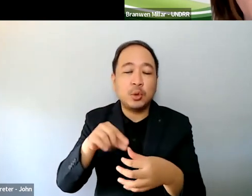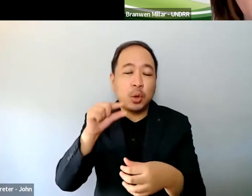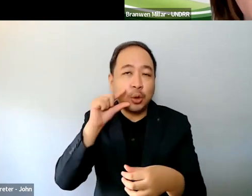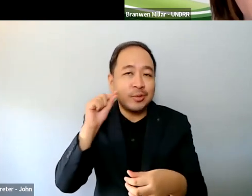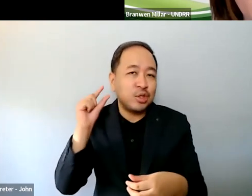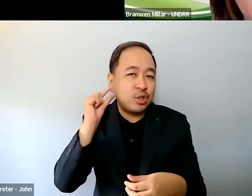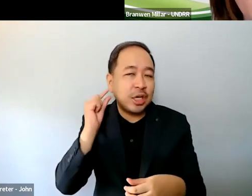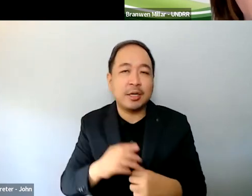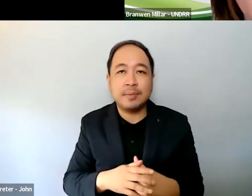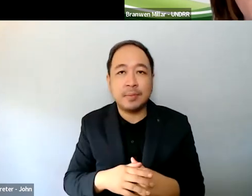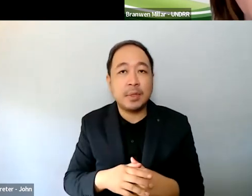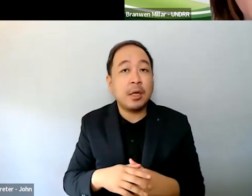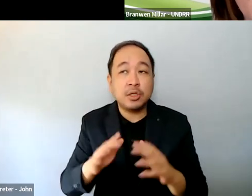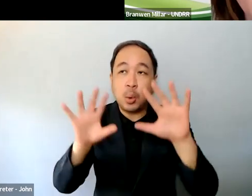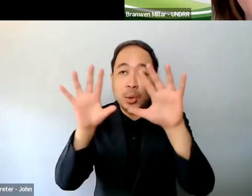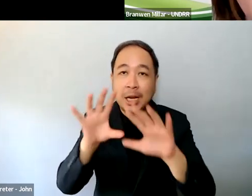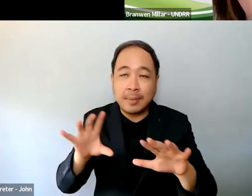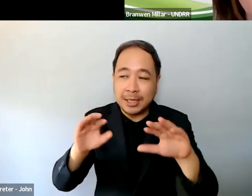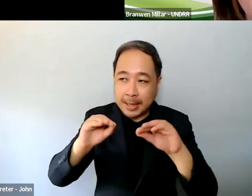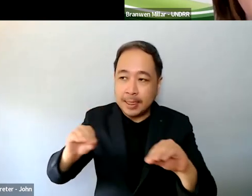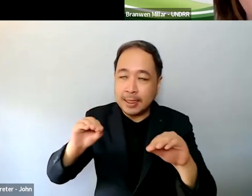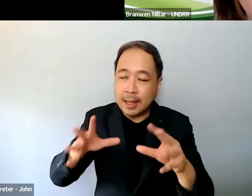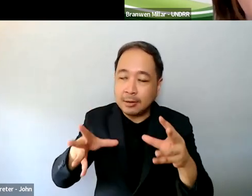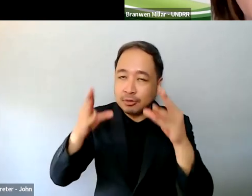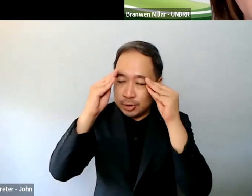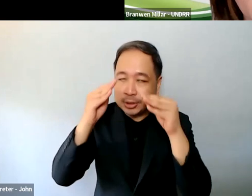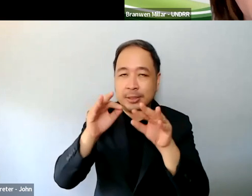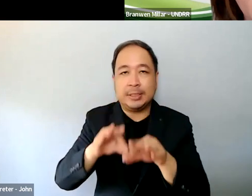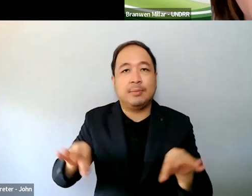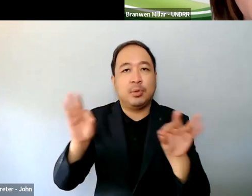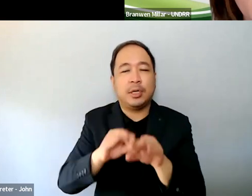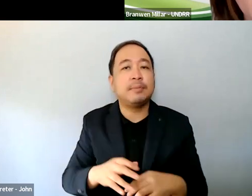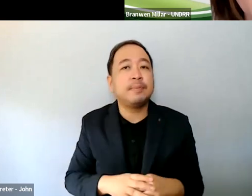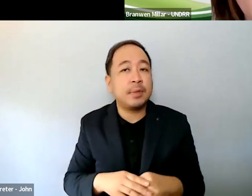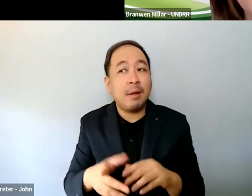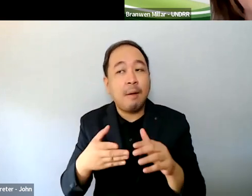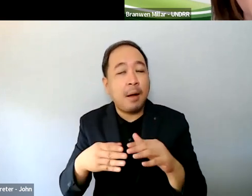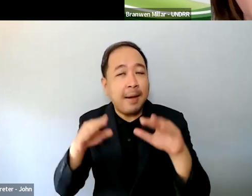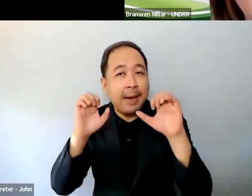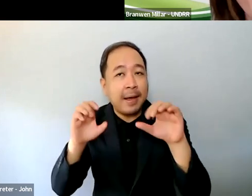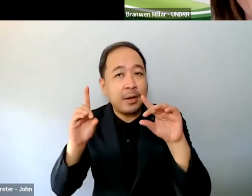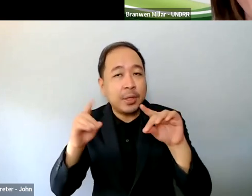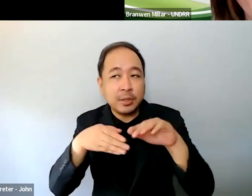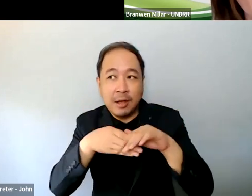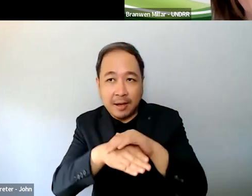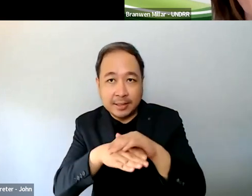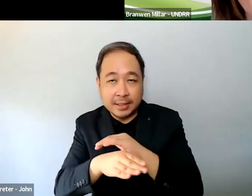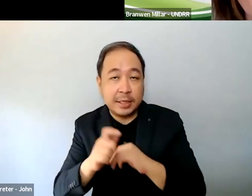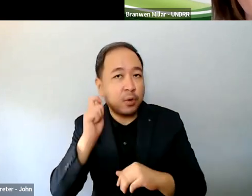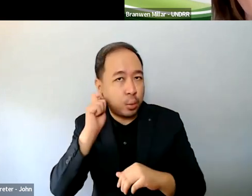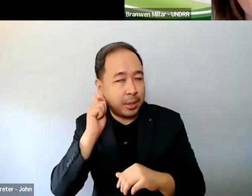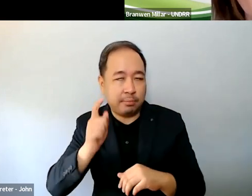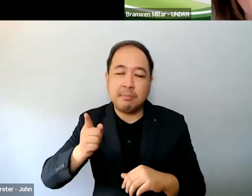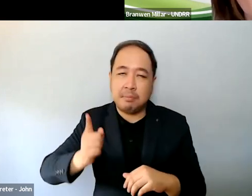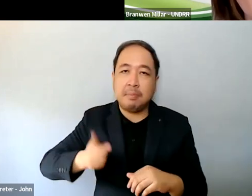climate literacy is also essential. Access to education in the context of women is also essential. We